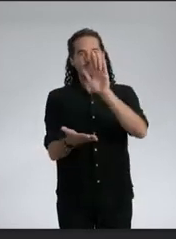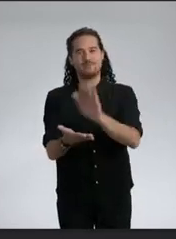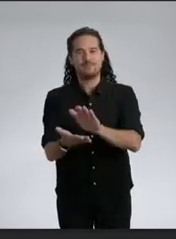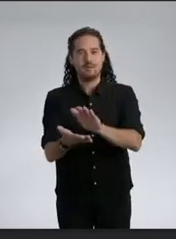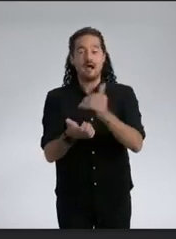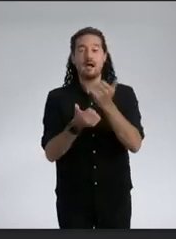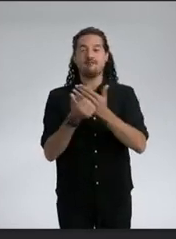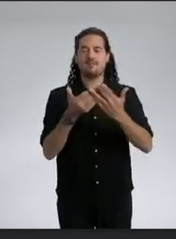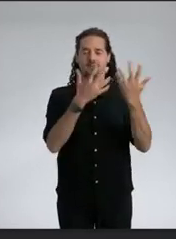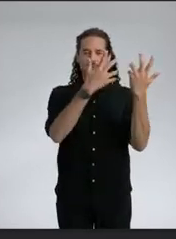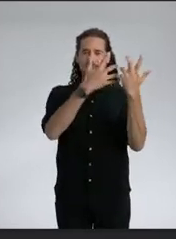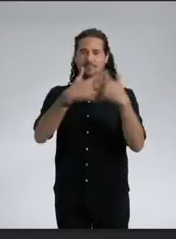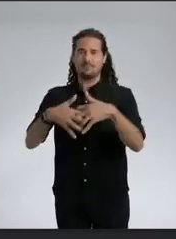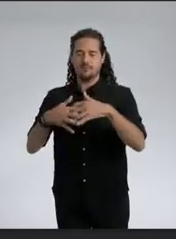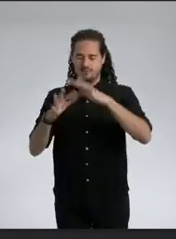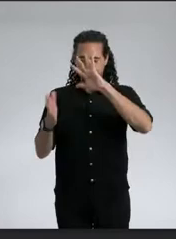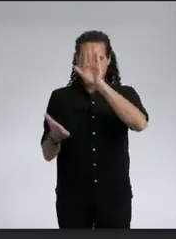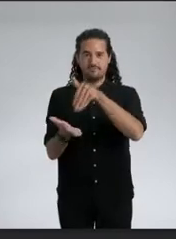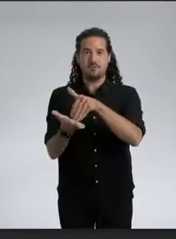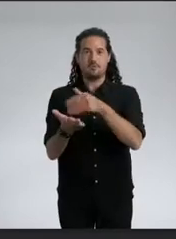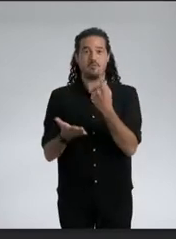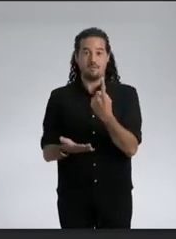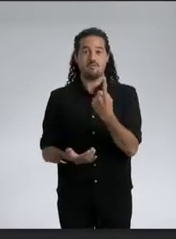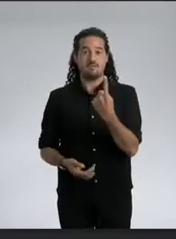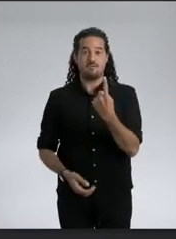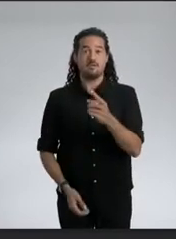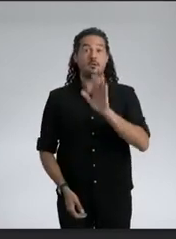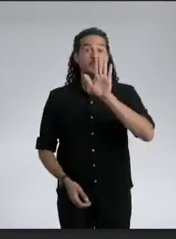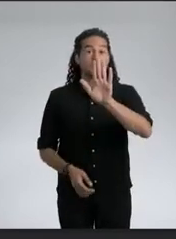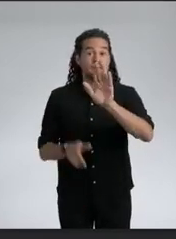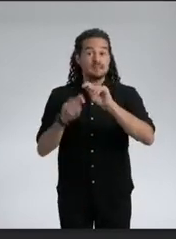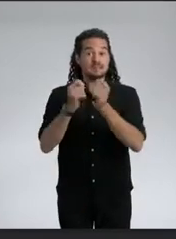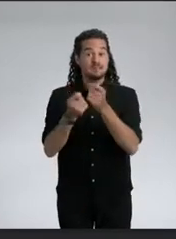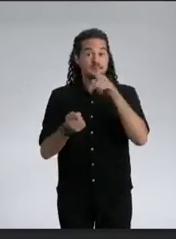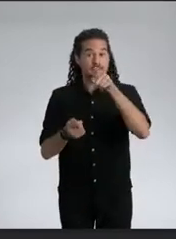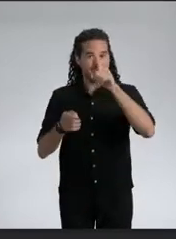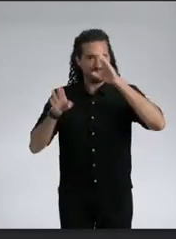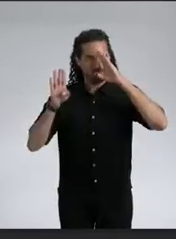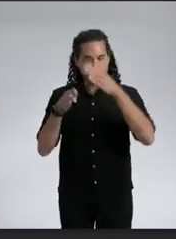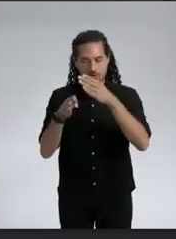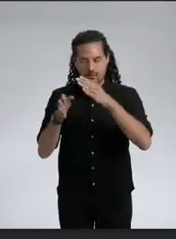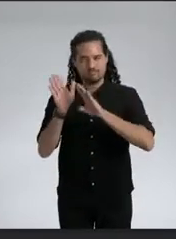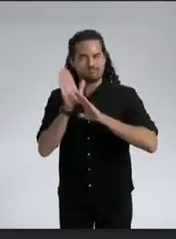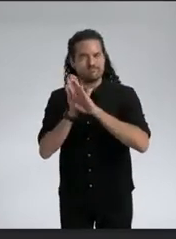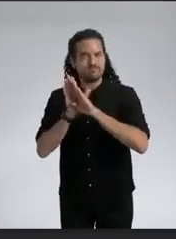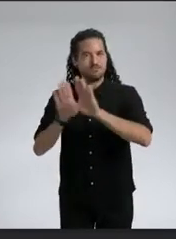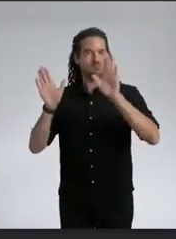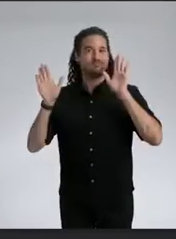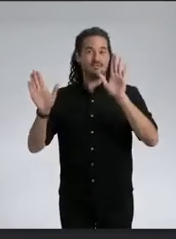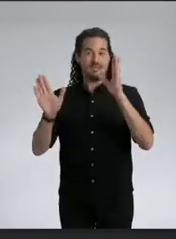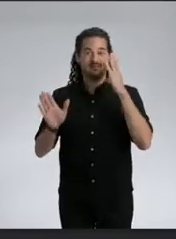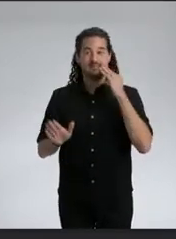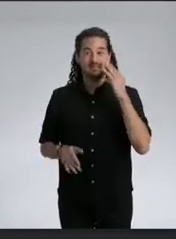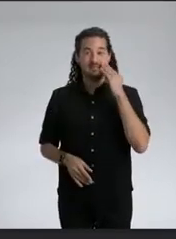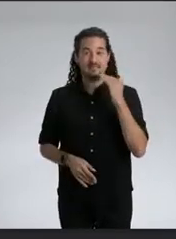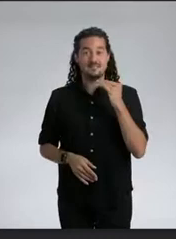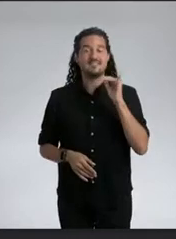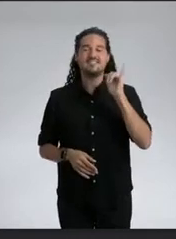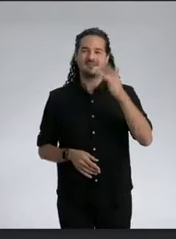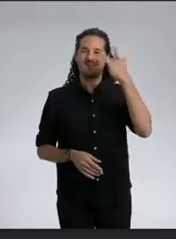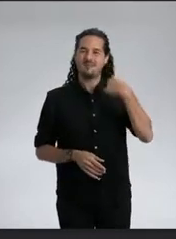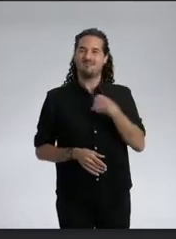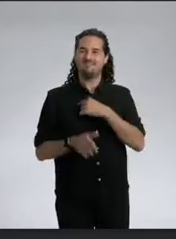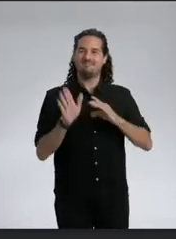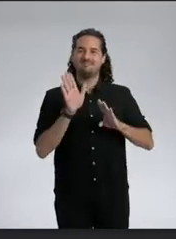your team can focus on creating great experiences. That's why we created Xcode Cloud, a